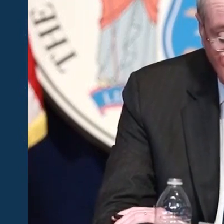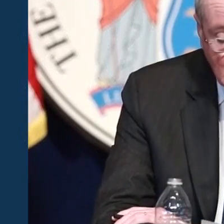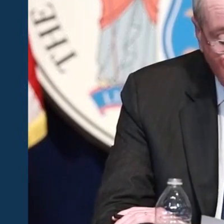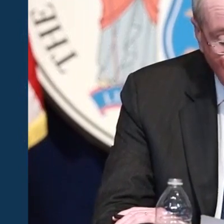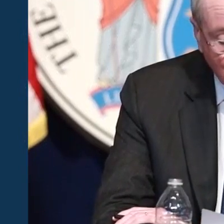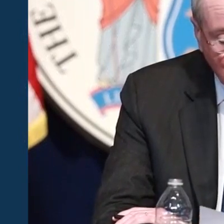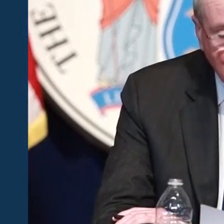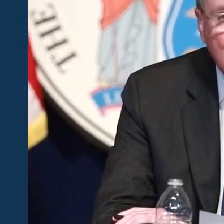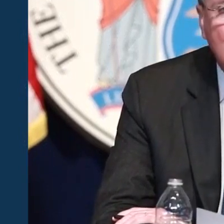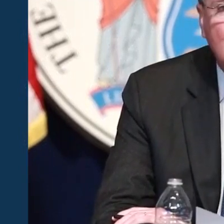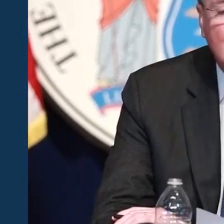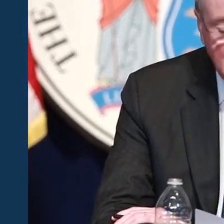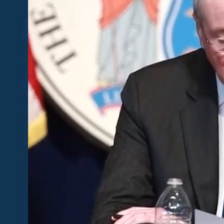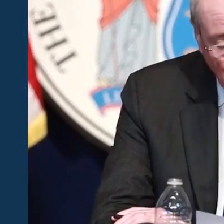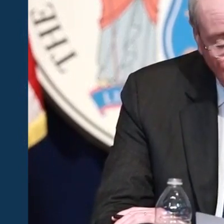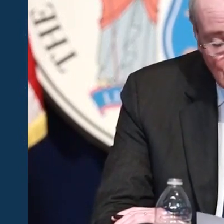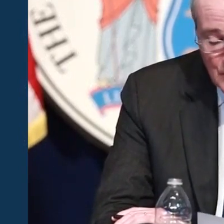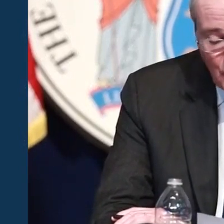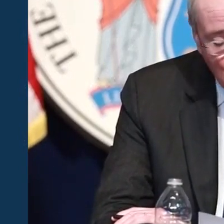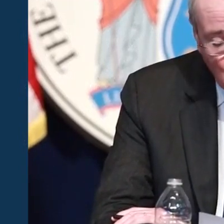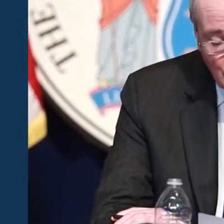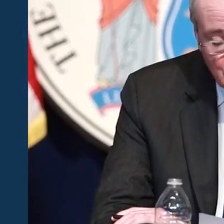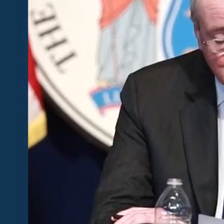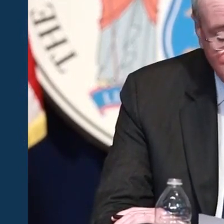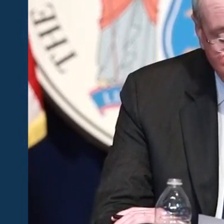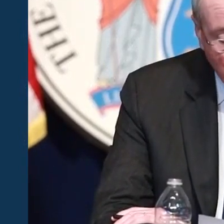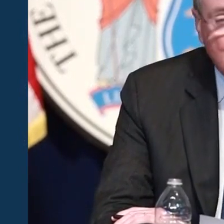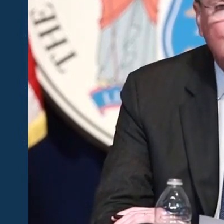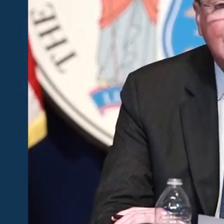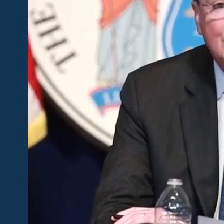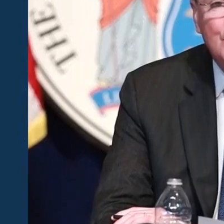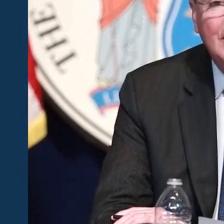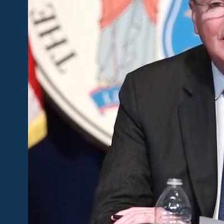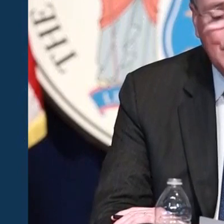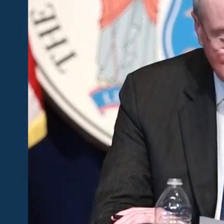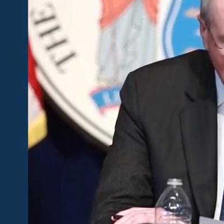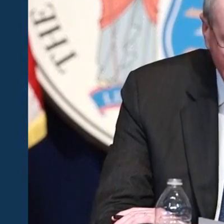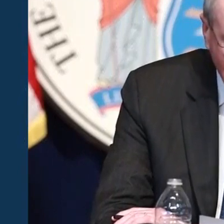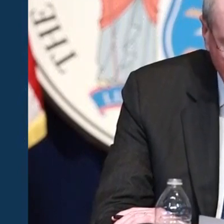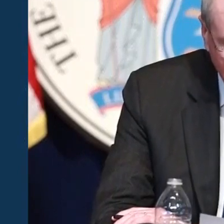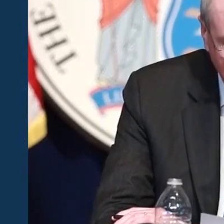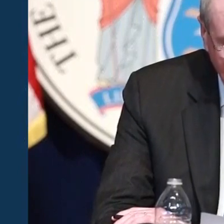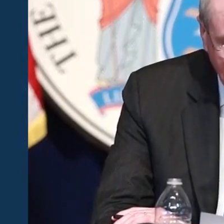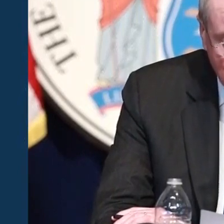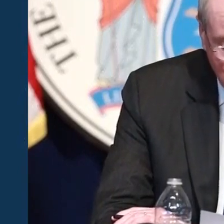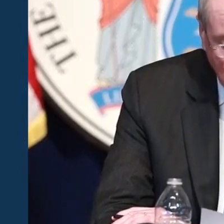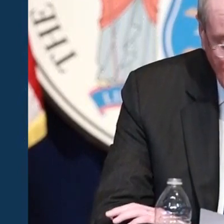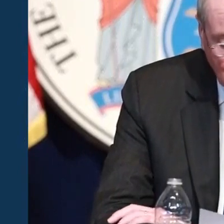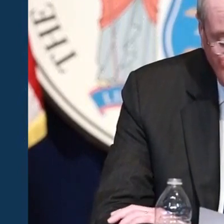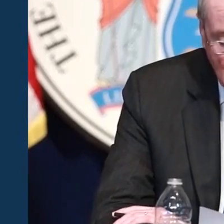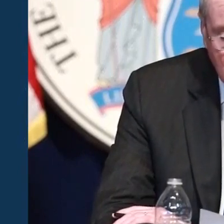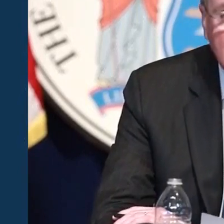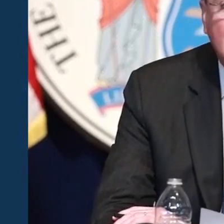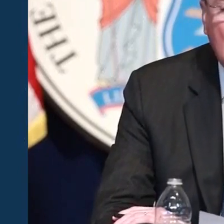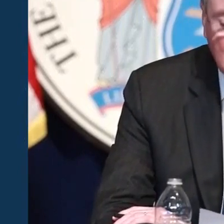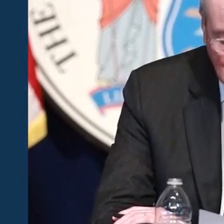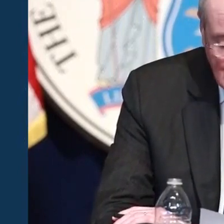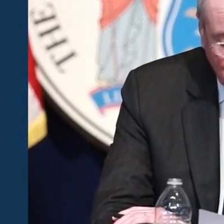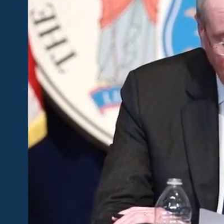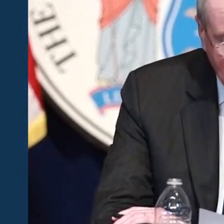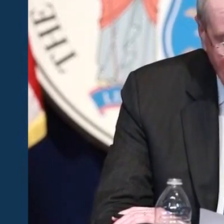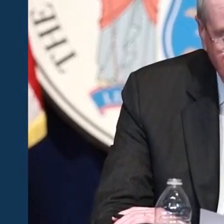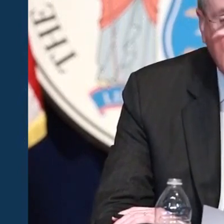grown into a cornerstone of the community, serving far more than just the spiritual needs of its congregation. This is the legacy Reverend